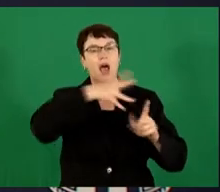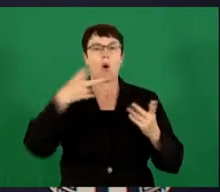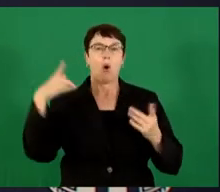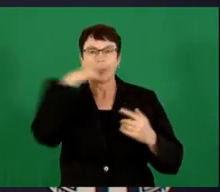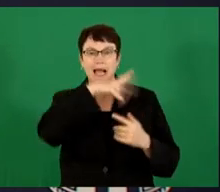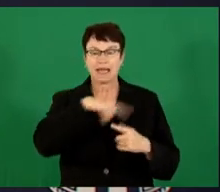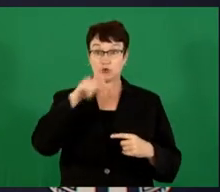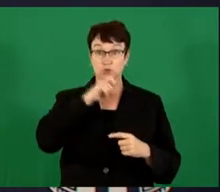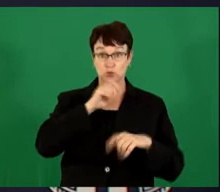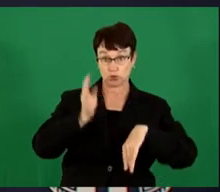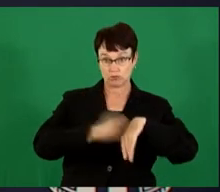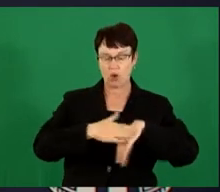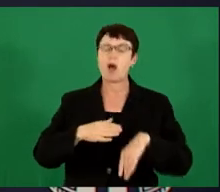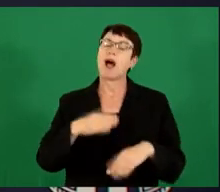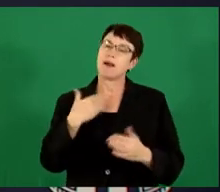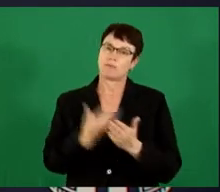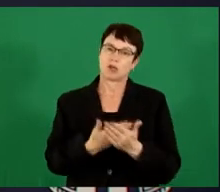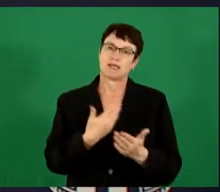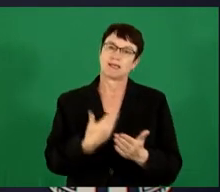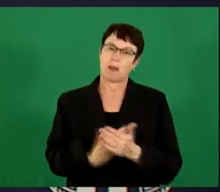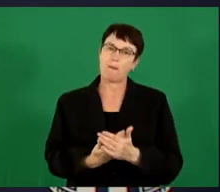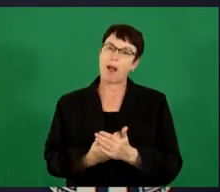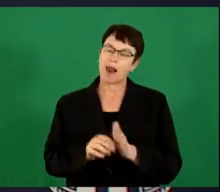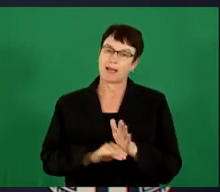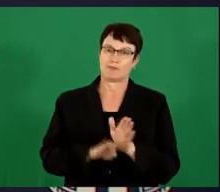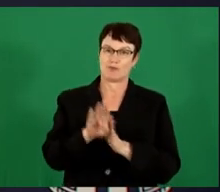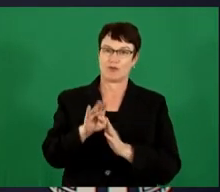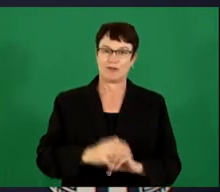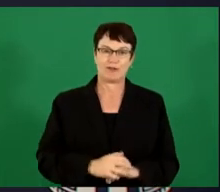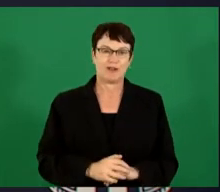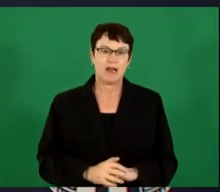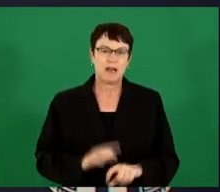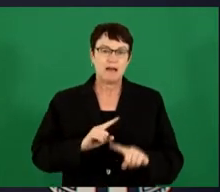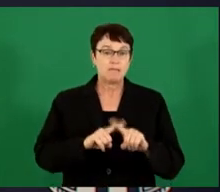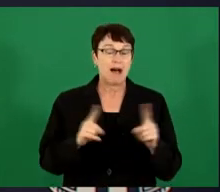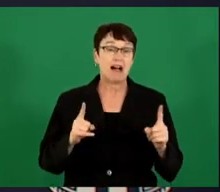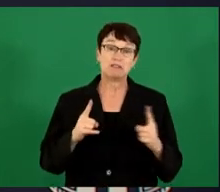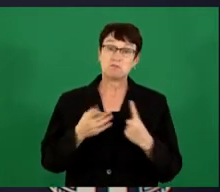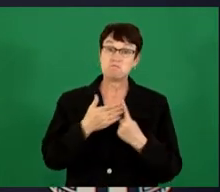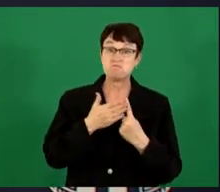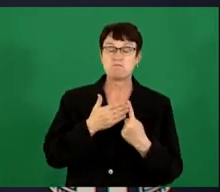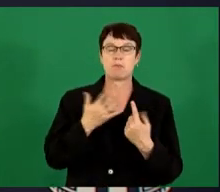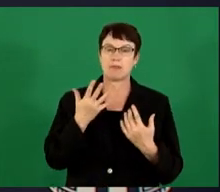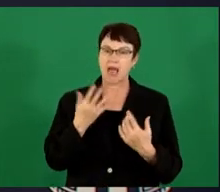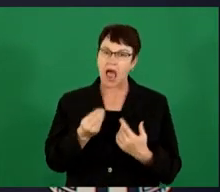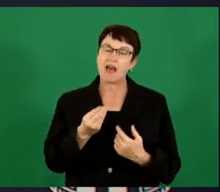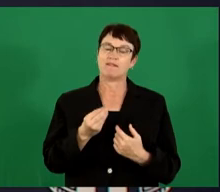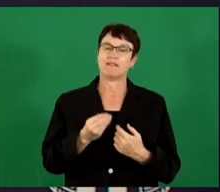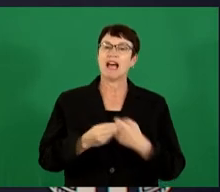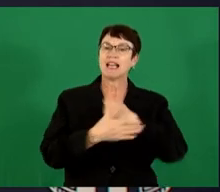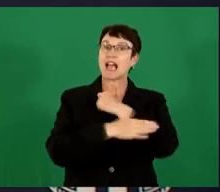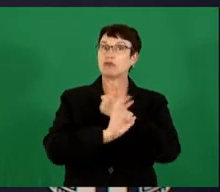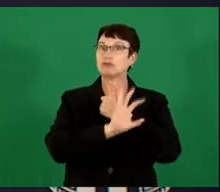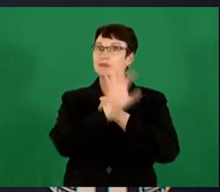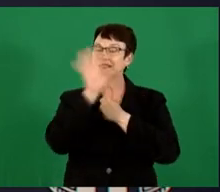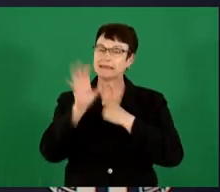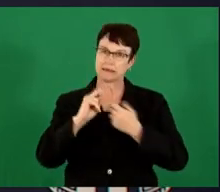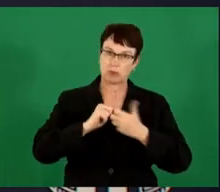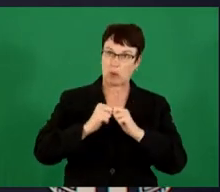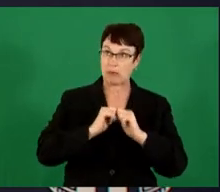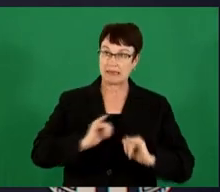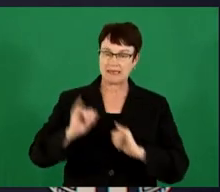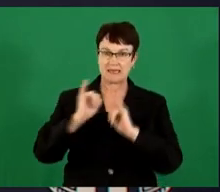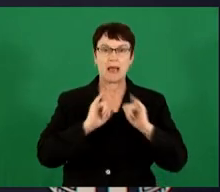reduced geopolitical tensions, a stronger recovery in China, and consequential increases in